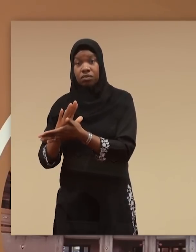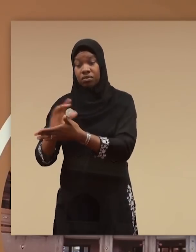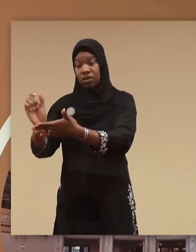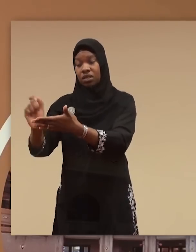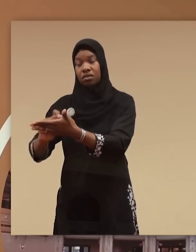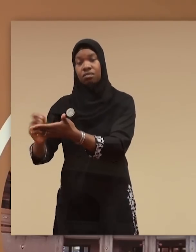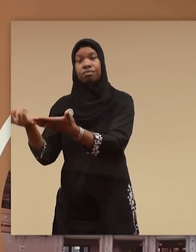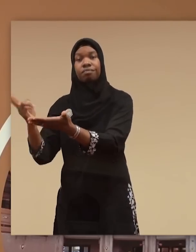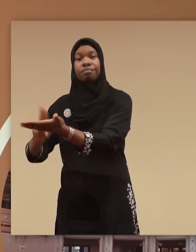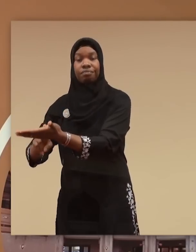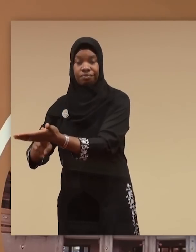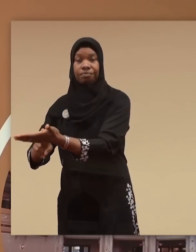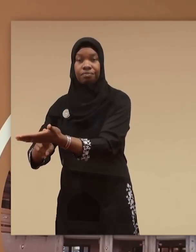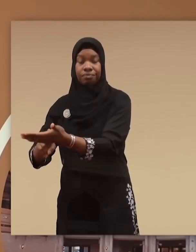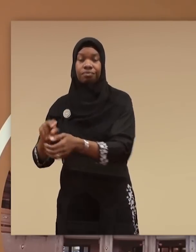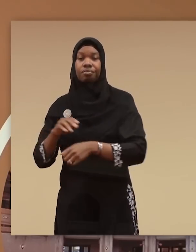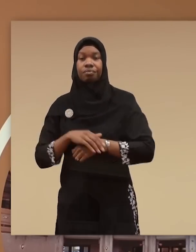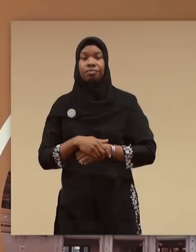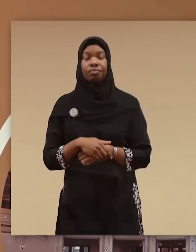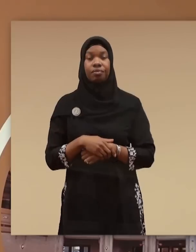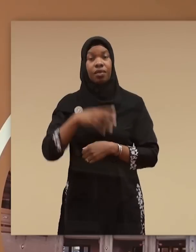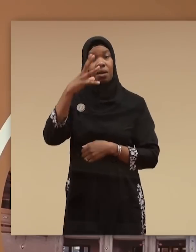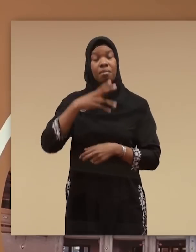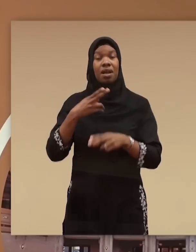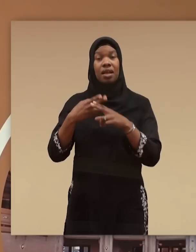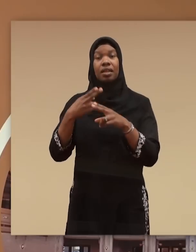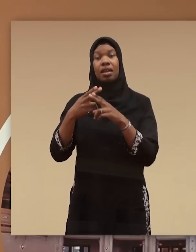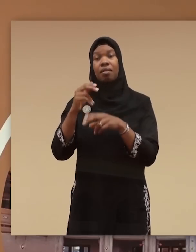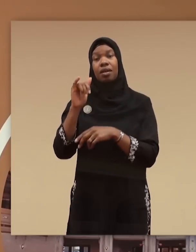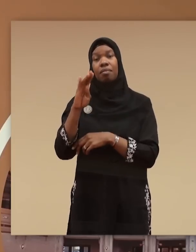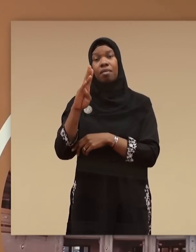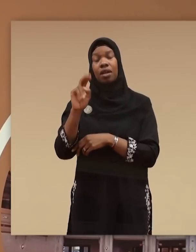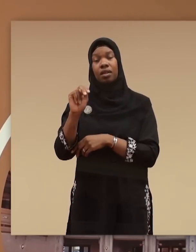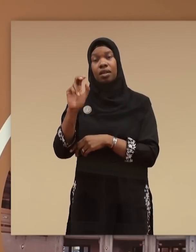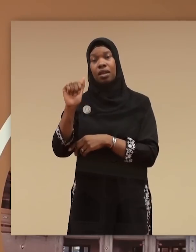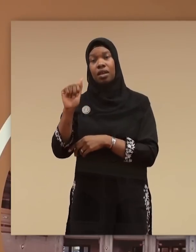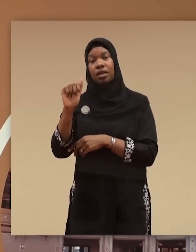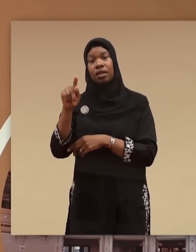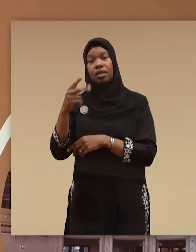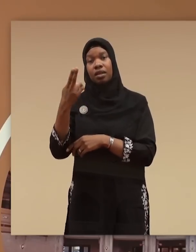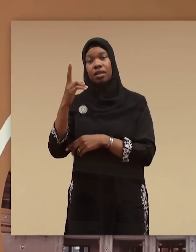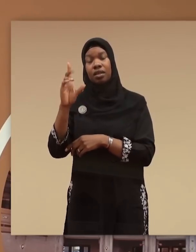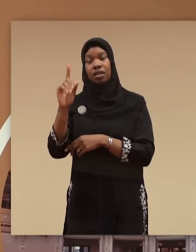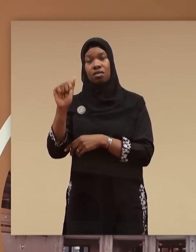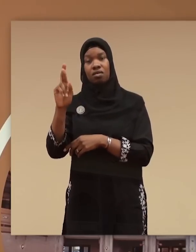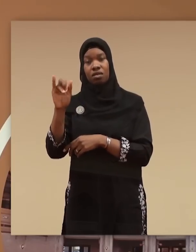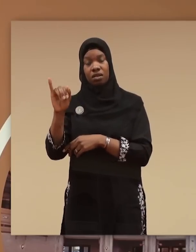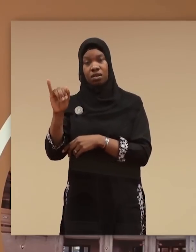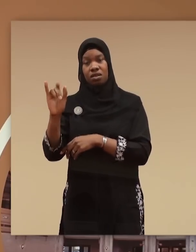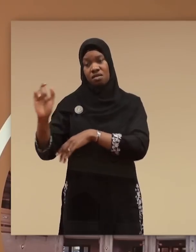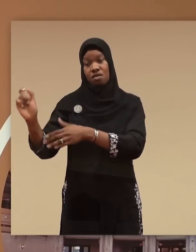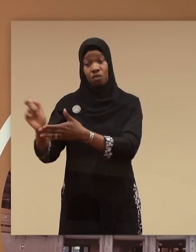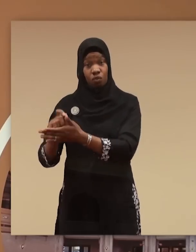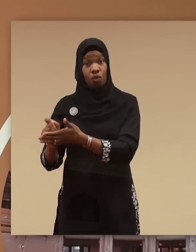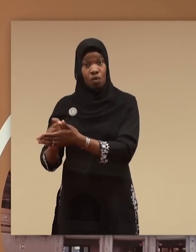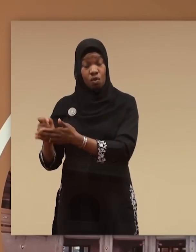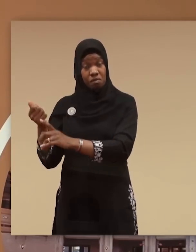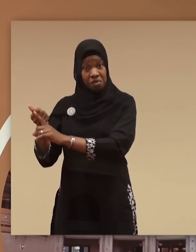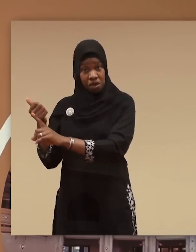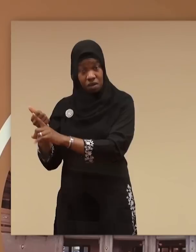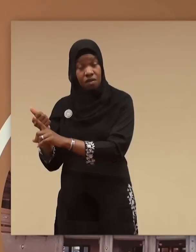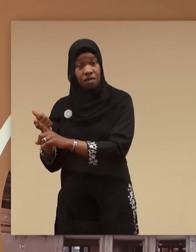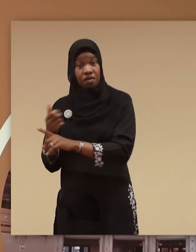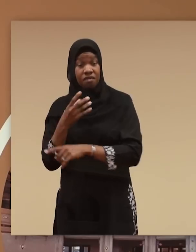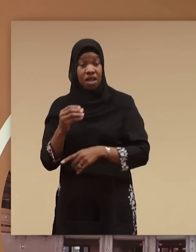ibn Ikrim al-Abdari, he was the one who wrote that document. And the stories or the